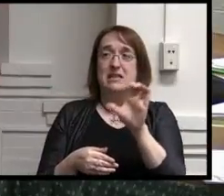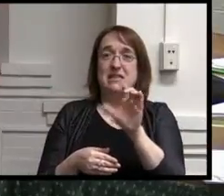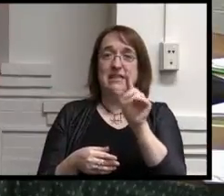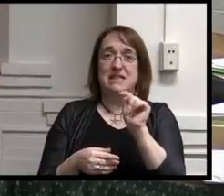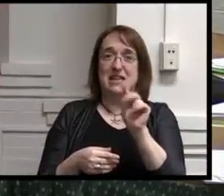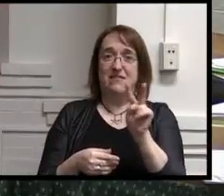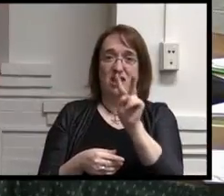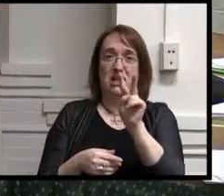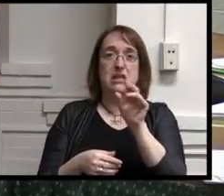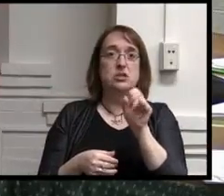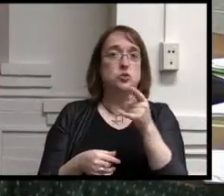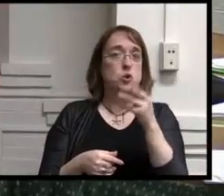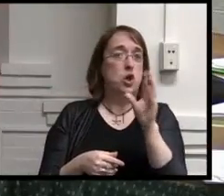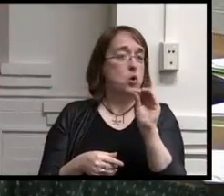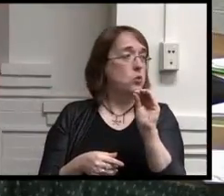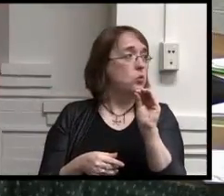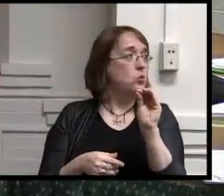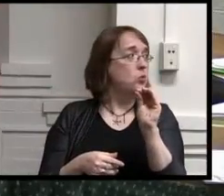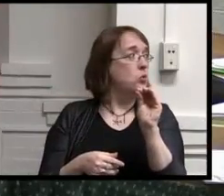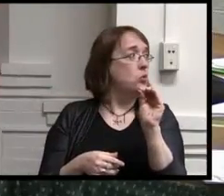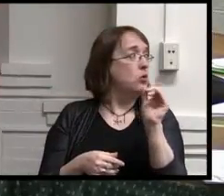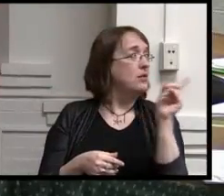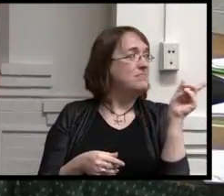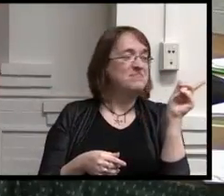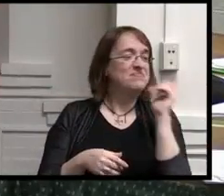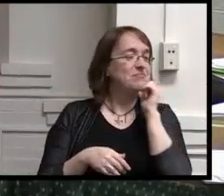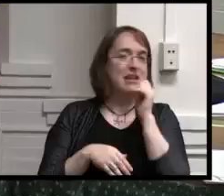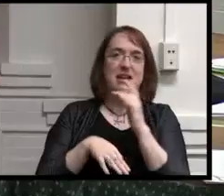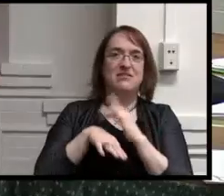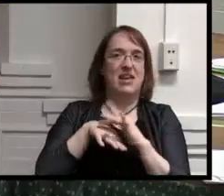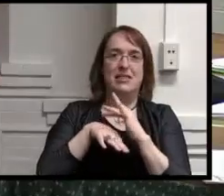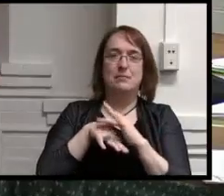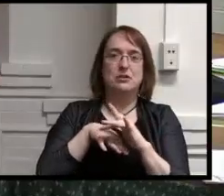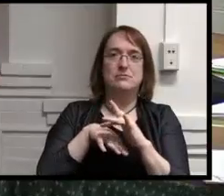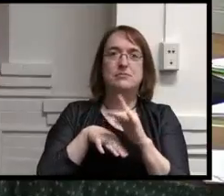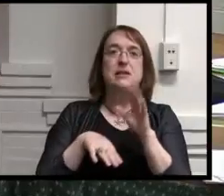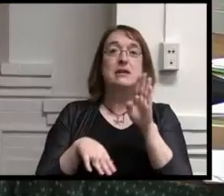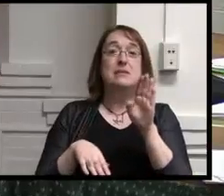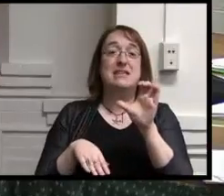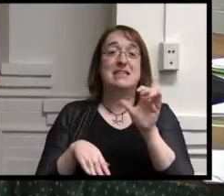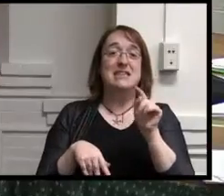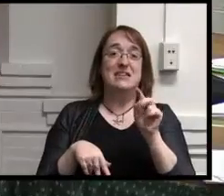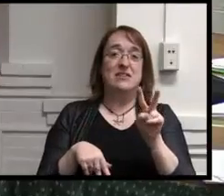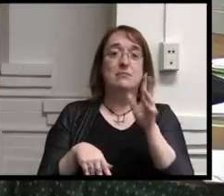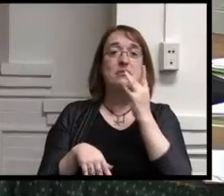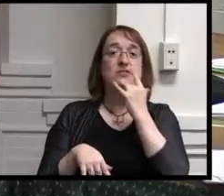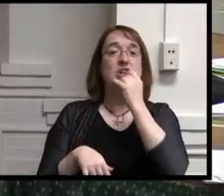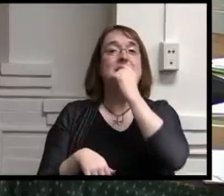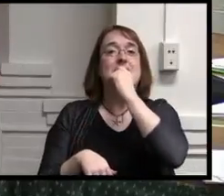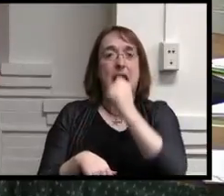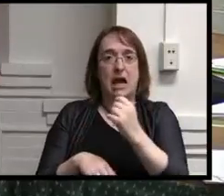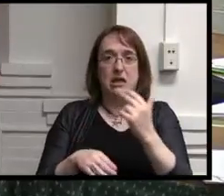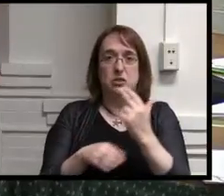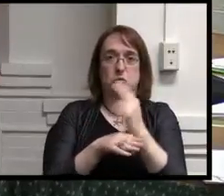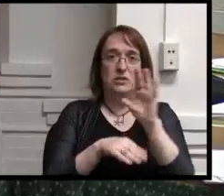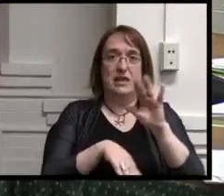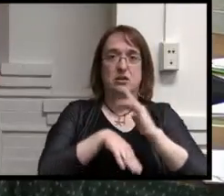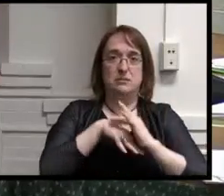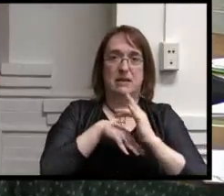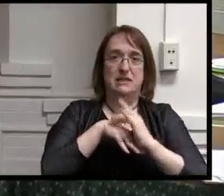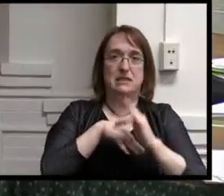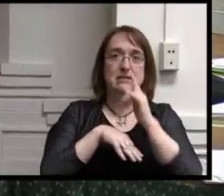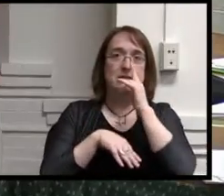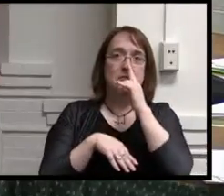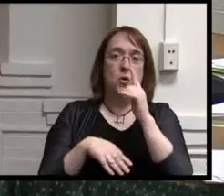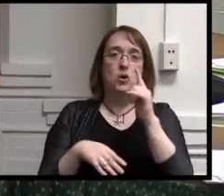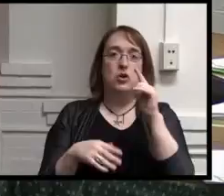fine. The Can't? BCTV studio isn't available for this, and the BCTV would actually prefer that we not rely on that as a Okay.